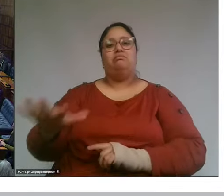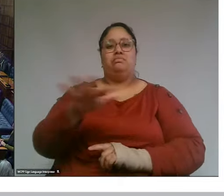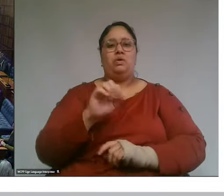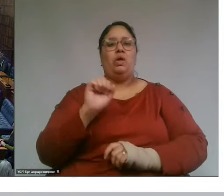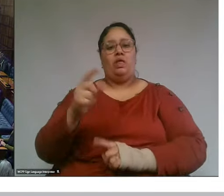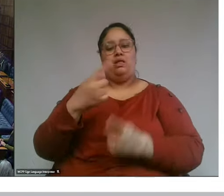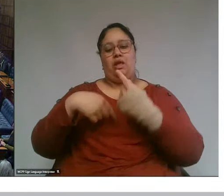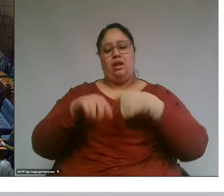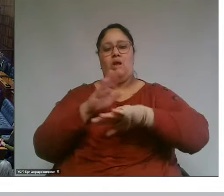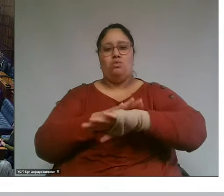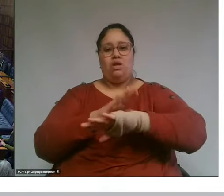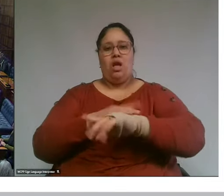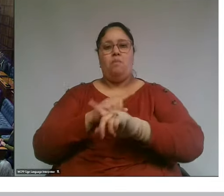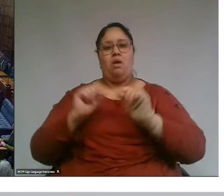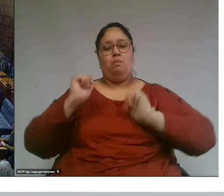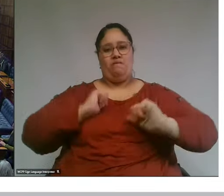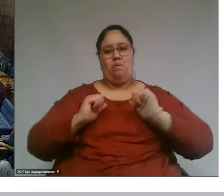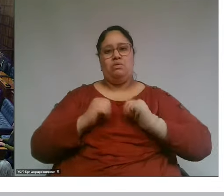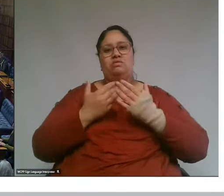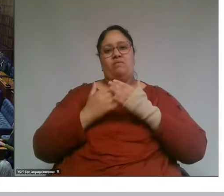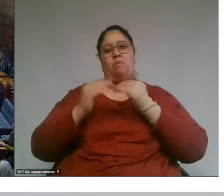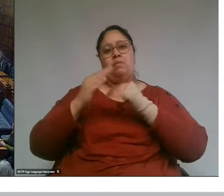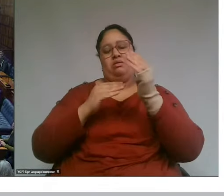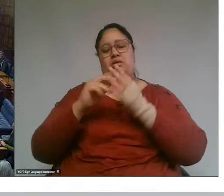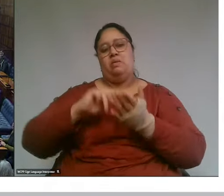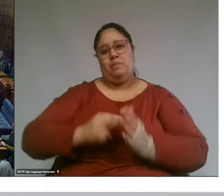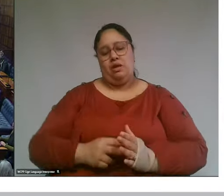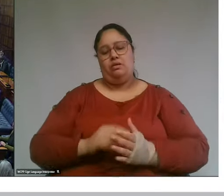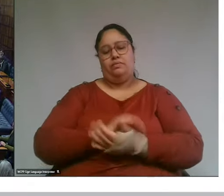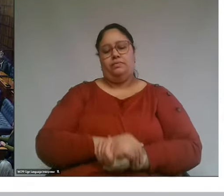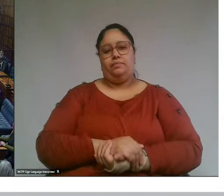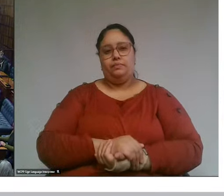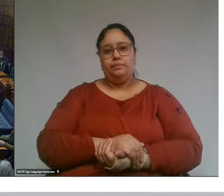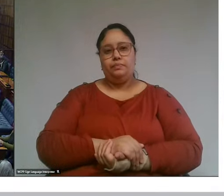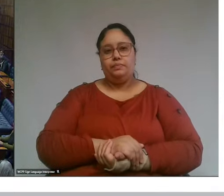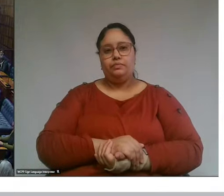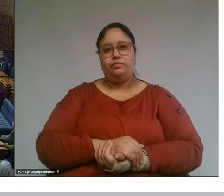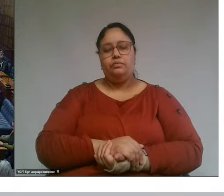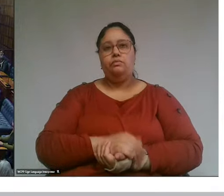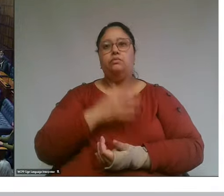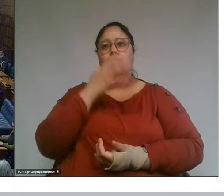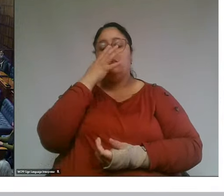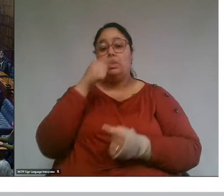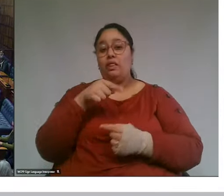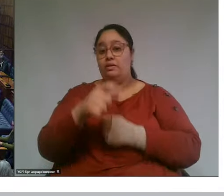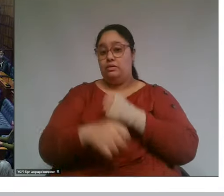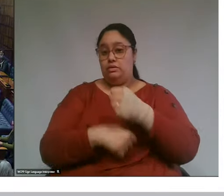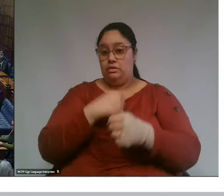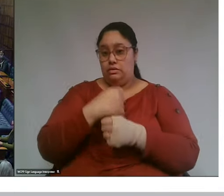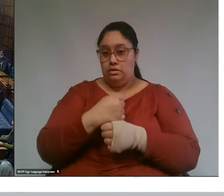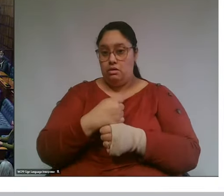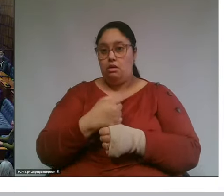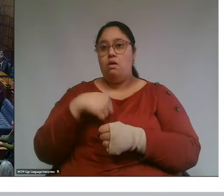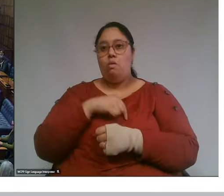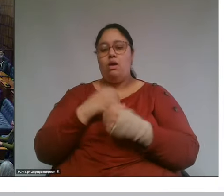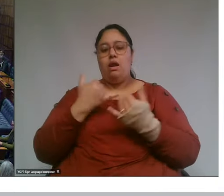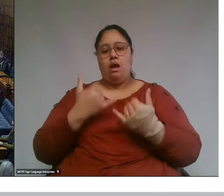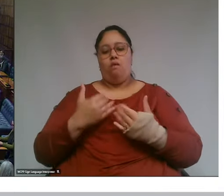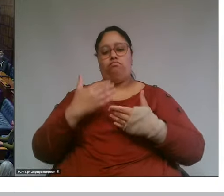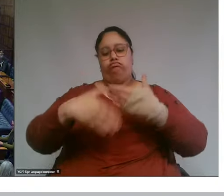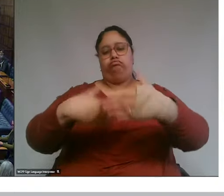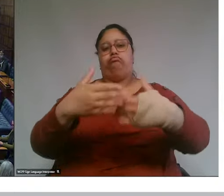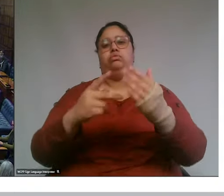turnaround times and performance in terms of building plans um this year we are rolling out the